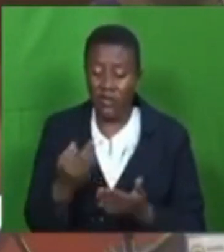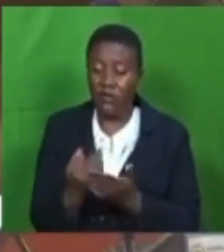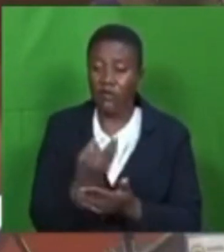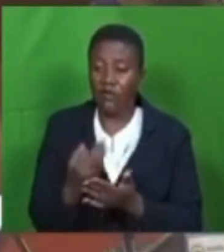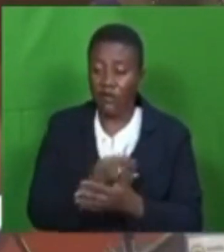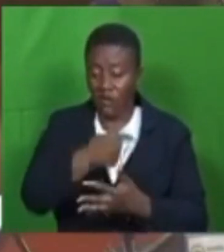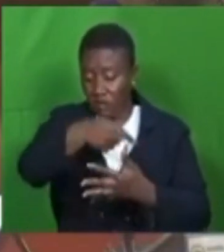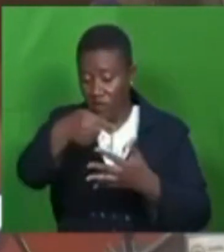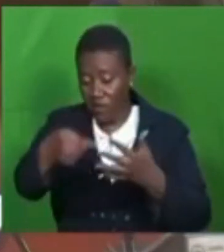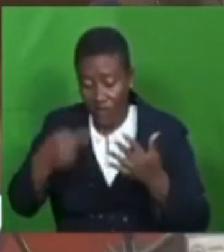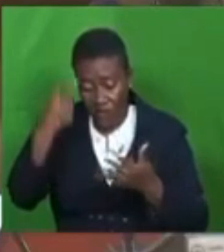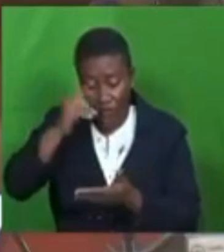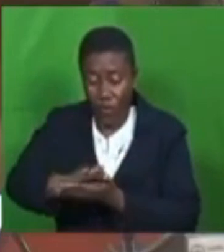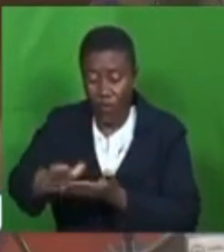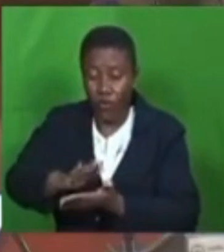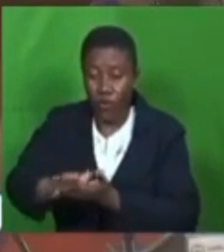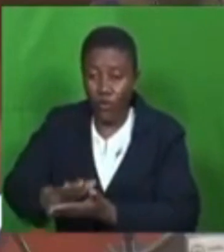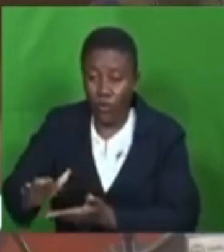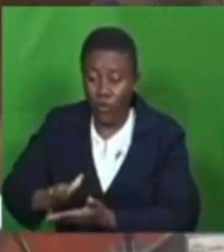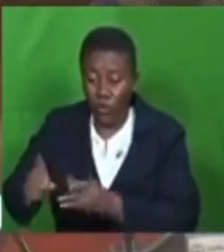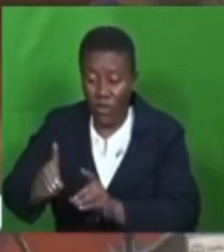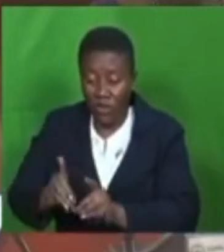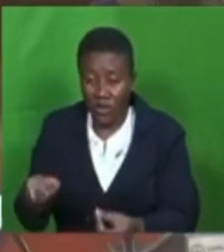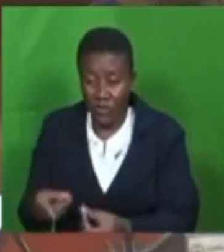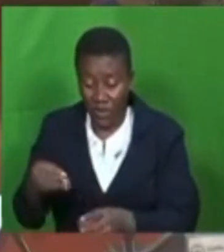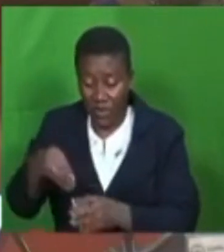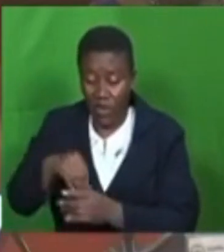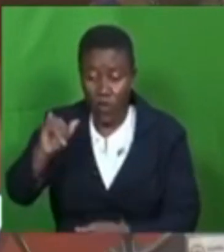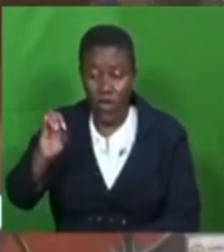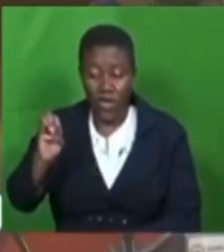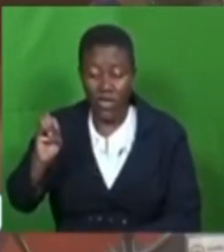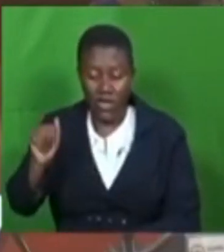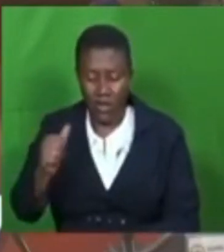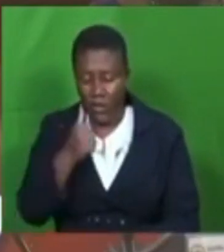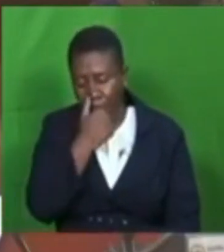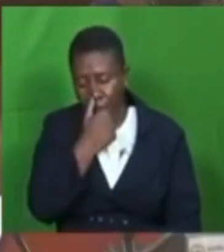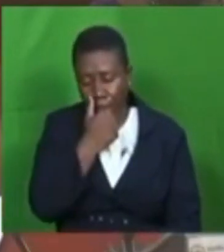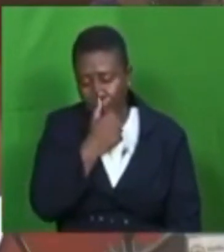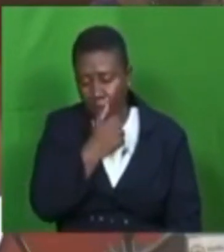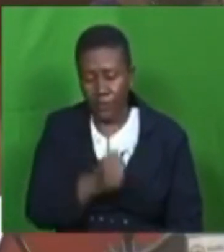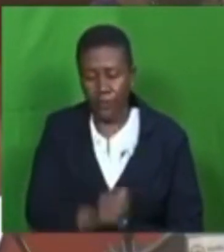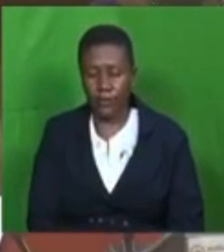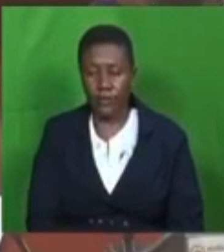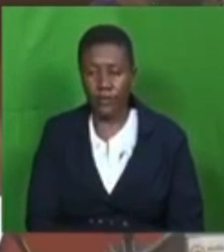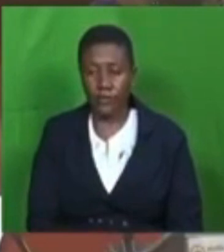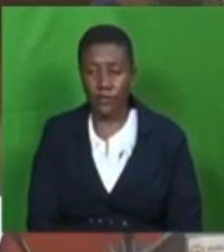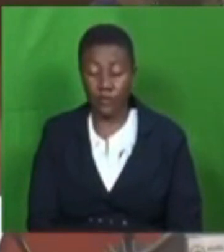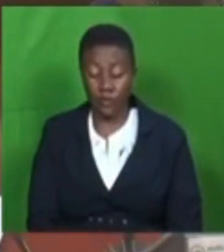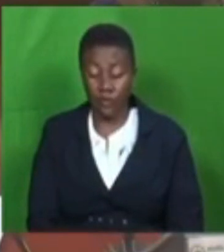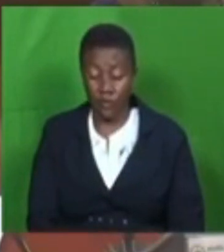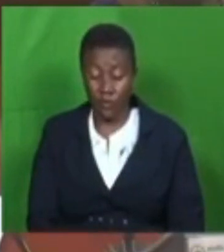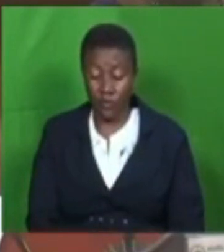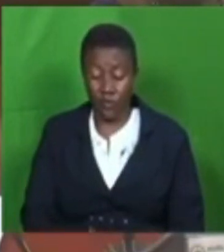sanitation model for the Youth Employment Agency. Mr. Speaker, the Youth